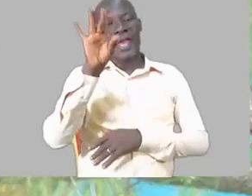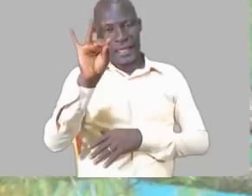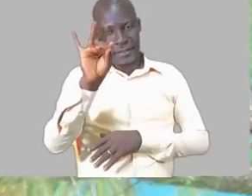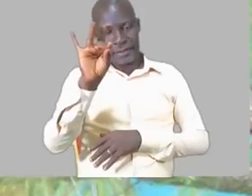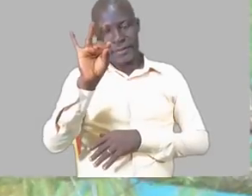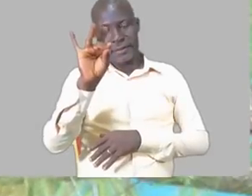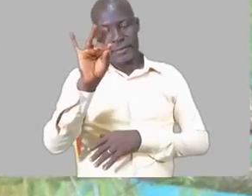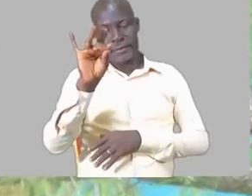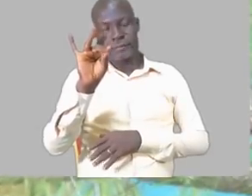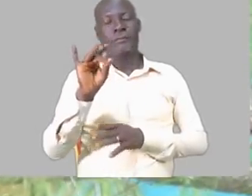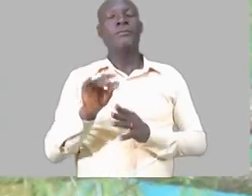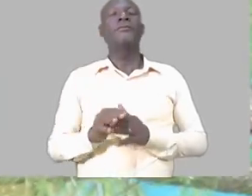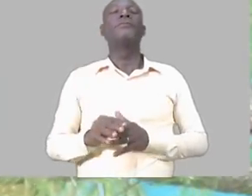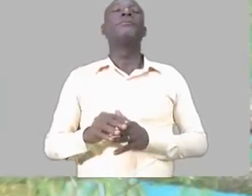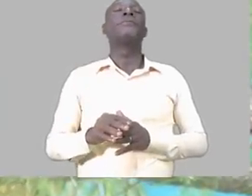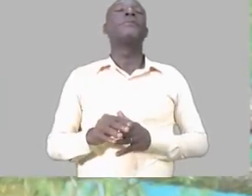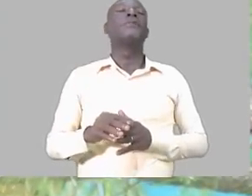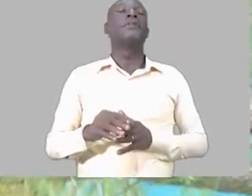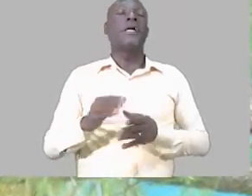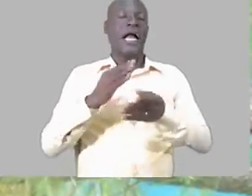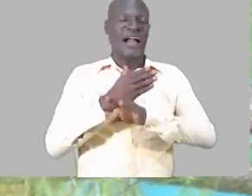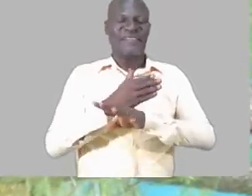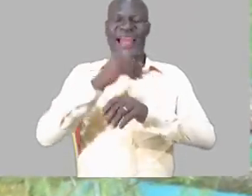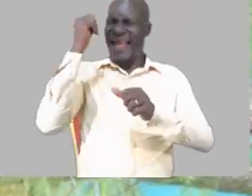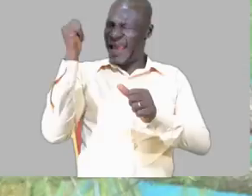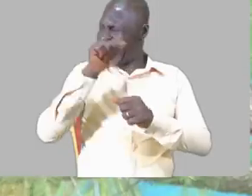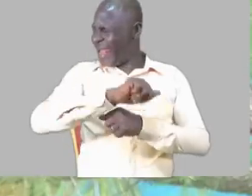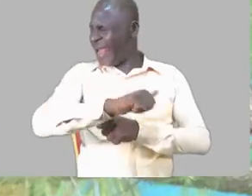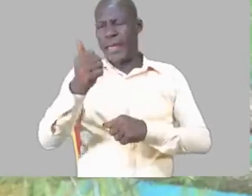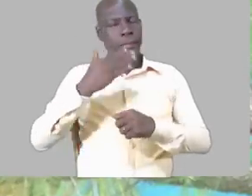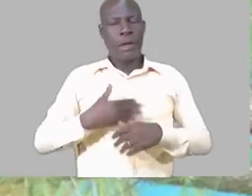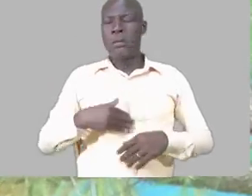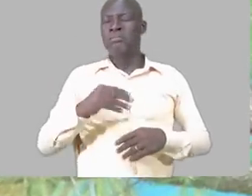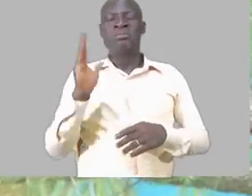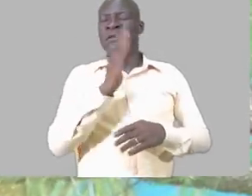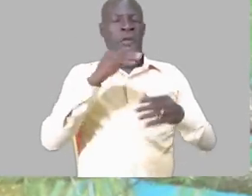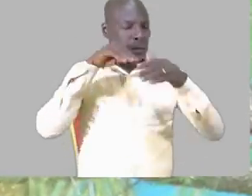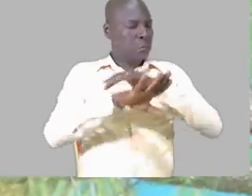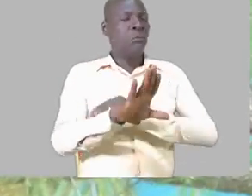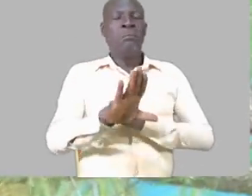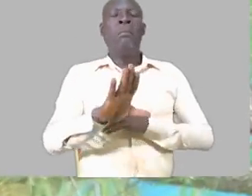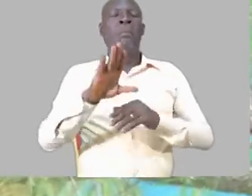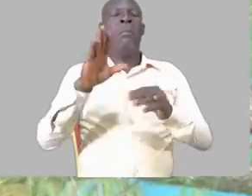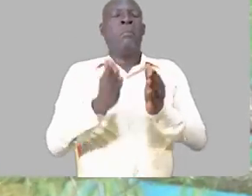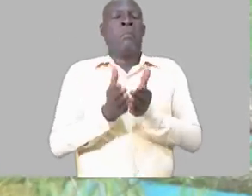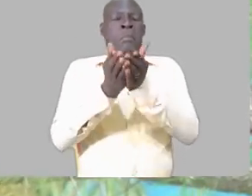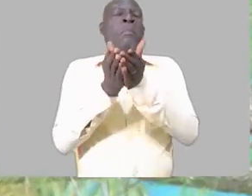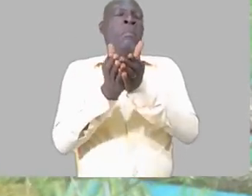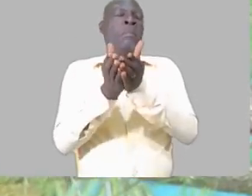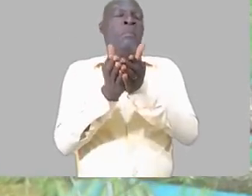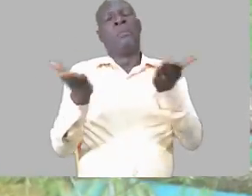per. Apart from omo no obiara anko adaka no mu awre ho sam no